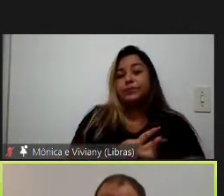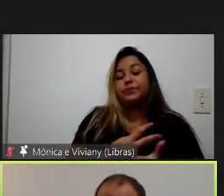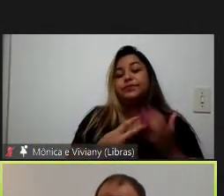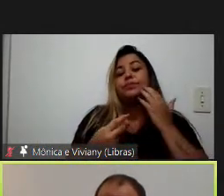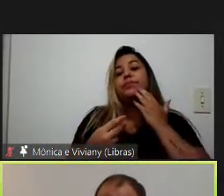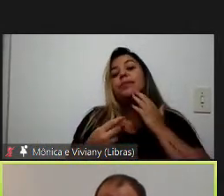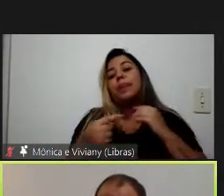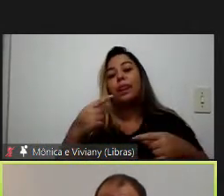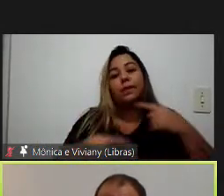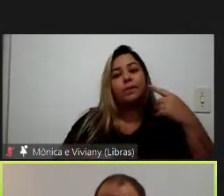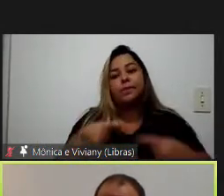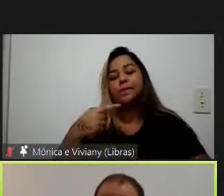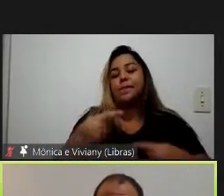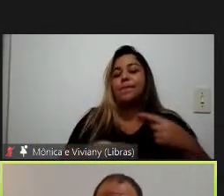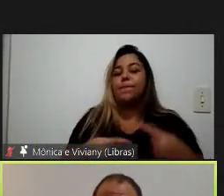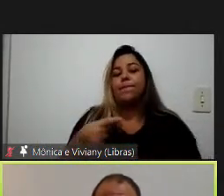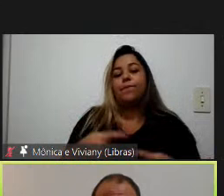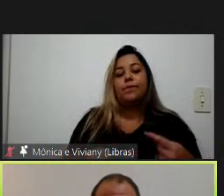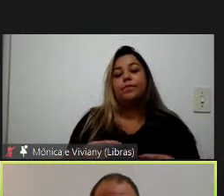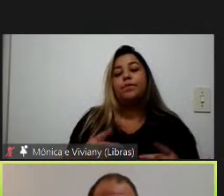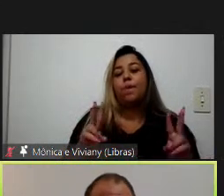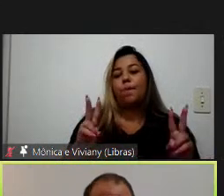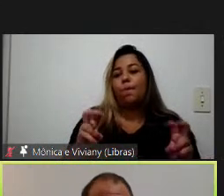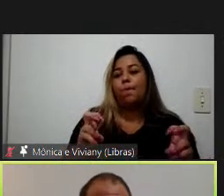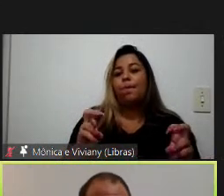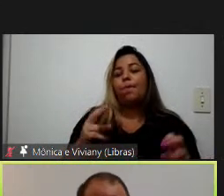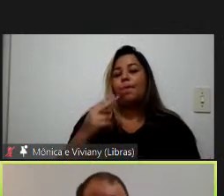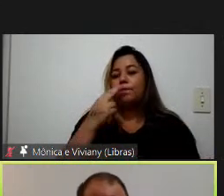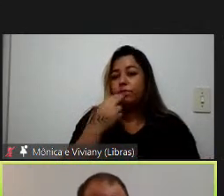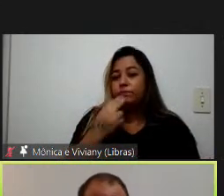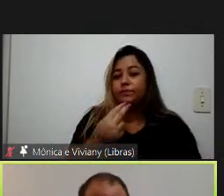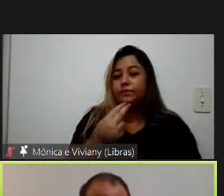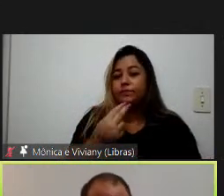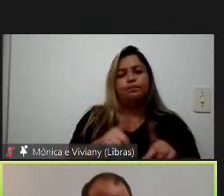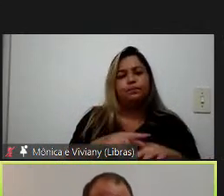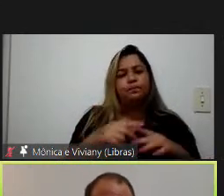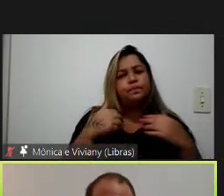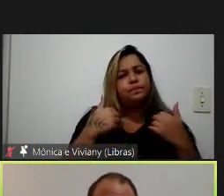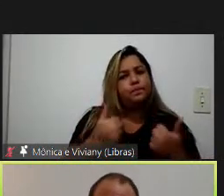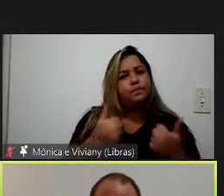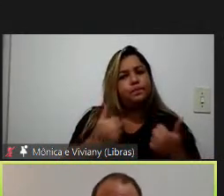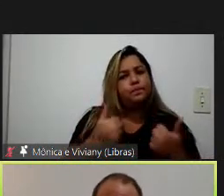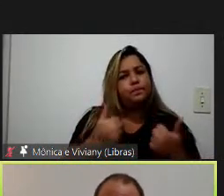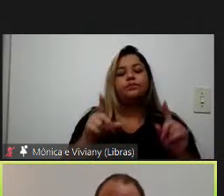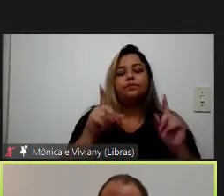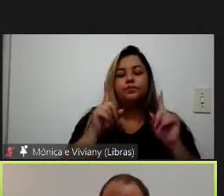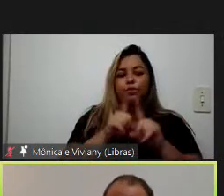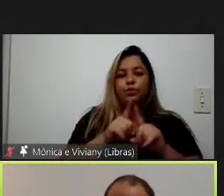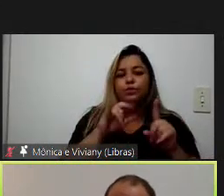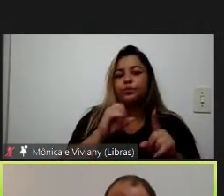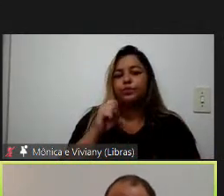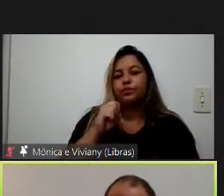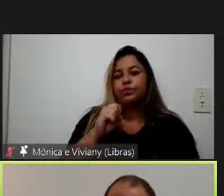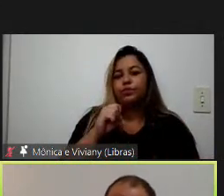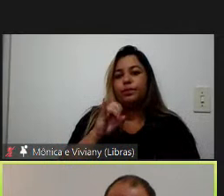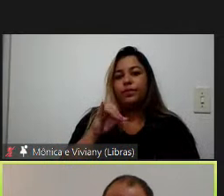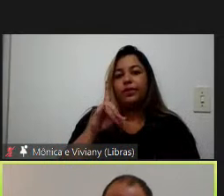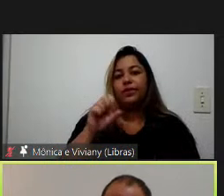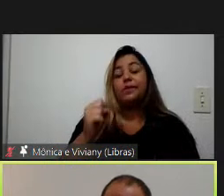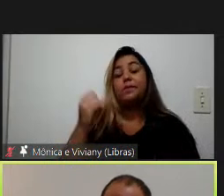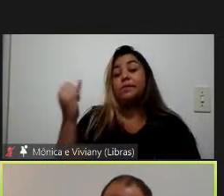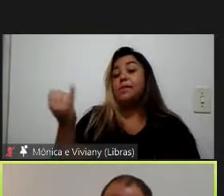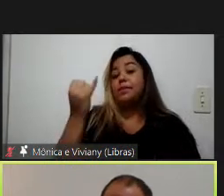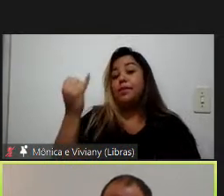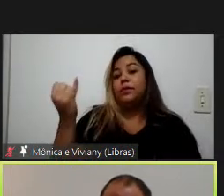And they are both very valuable and they provide very important insights. However, they can be quite